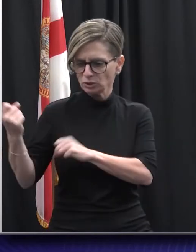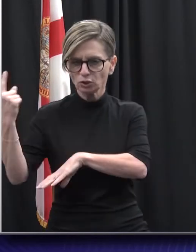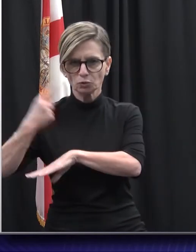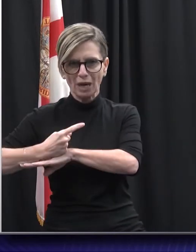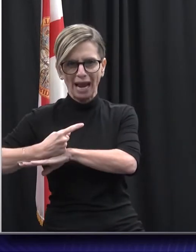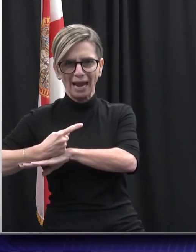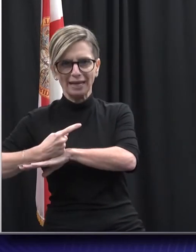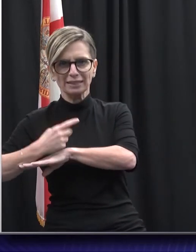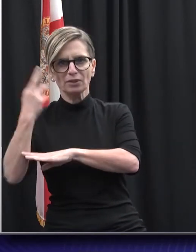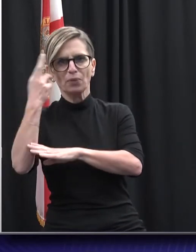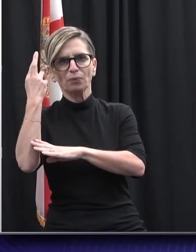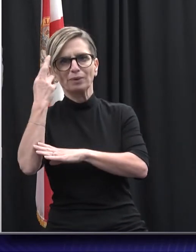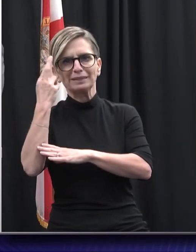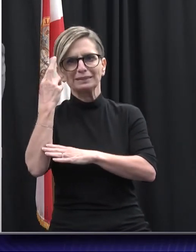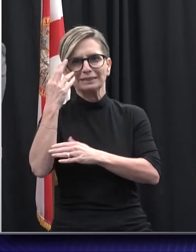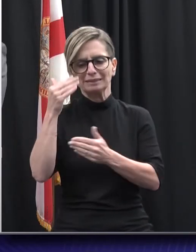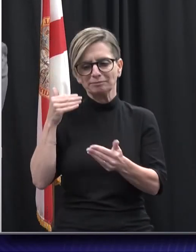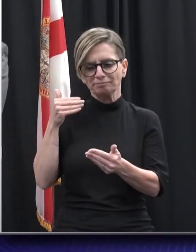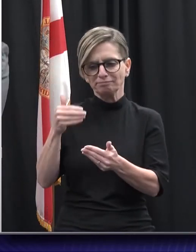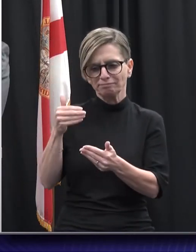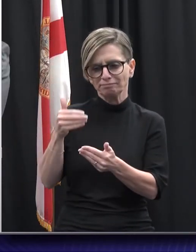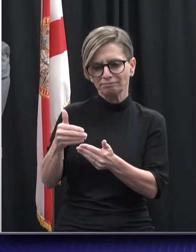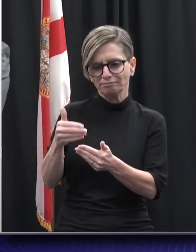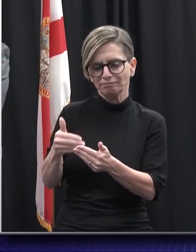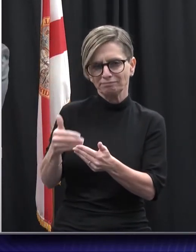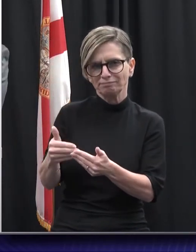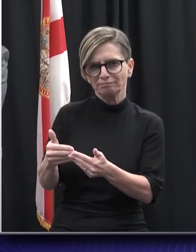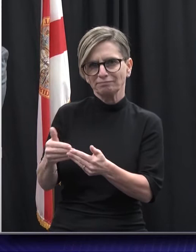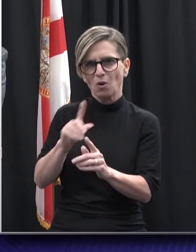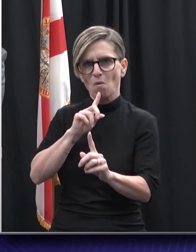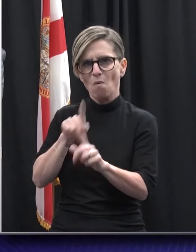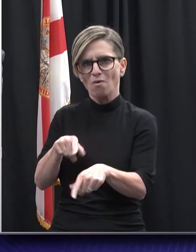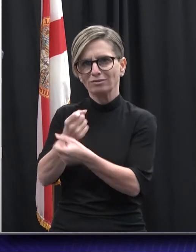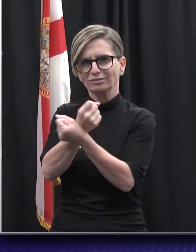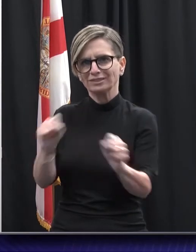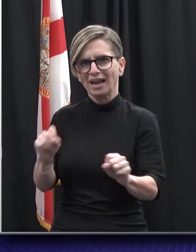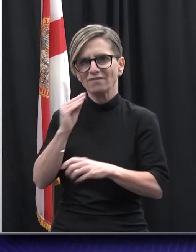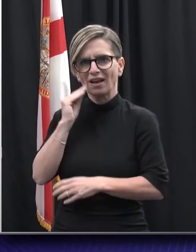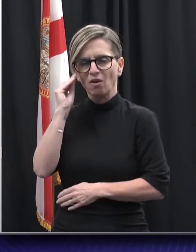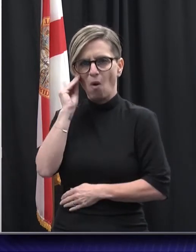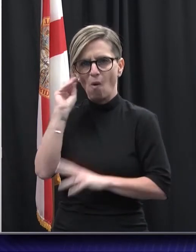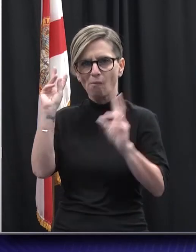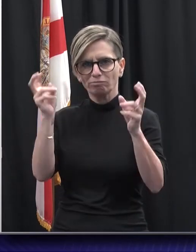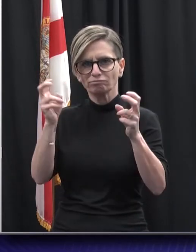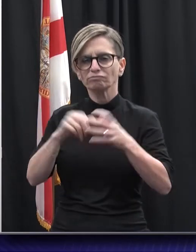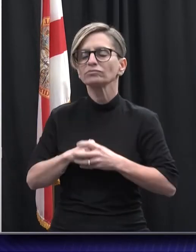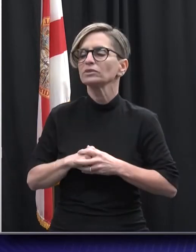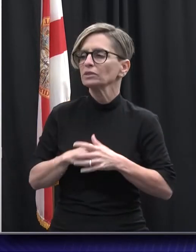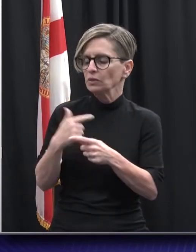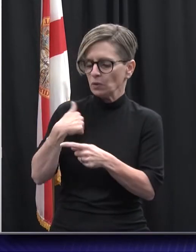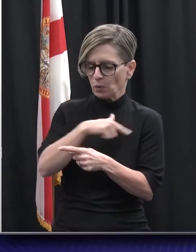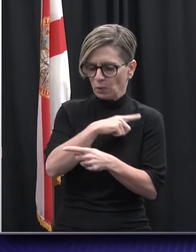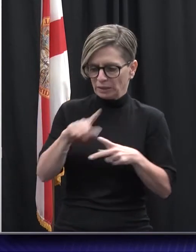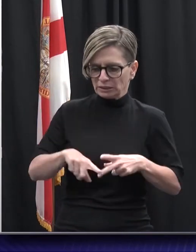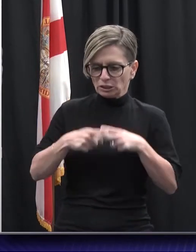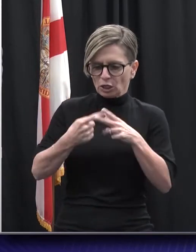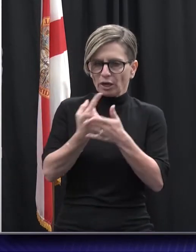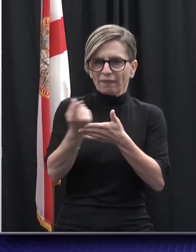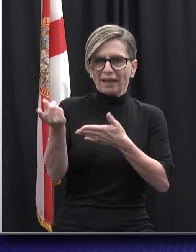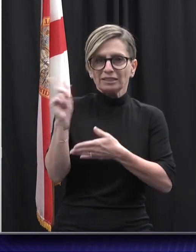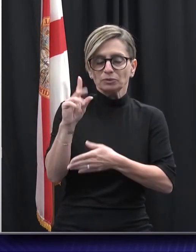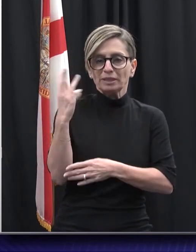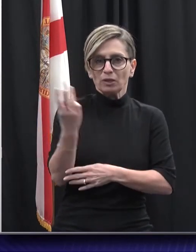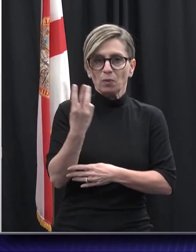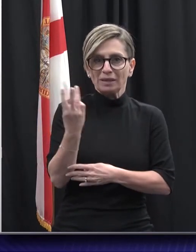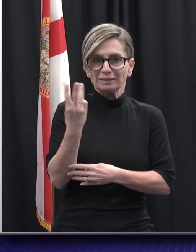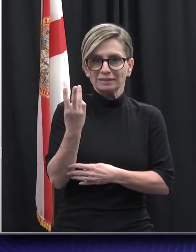a safer at-home ordinance? So we started working on this last Wednesday. It's an important tool to have in